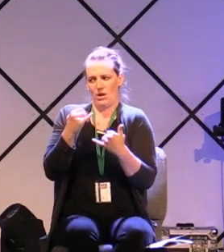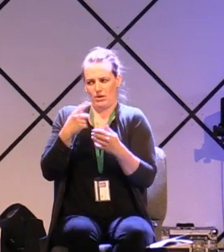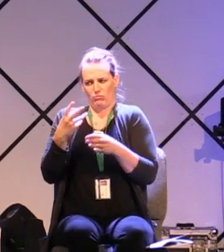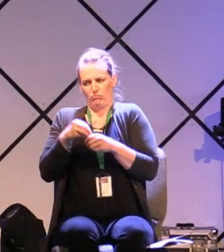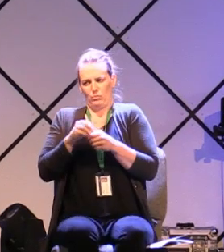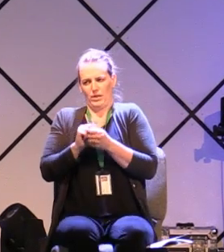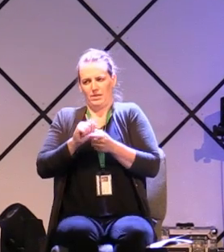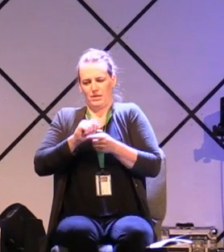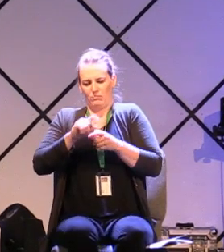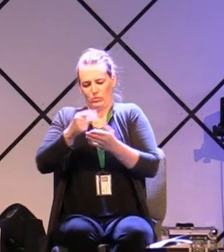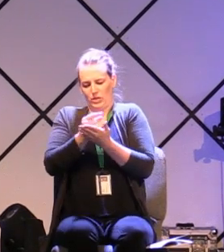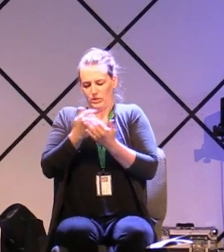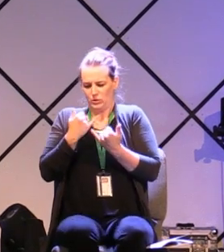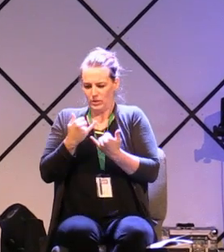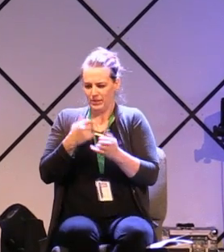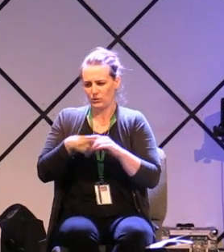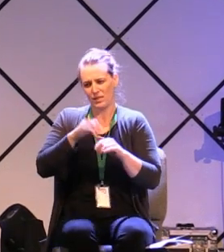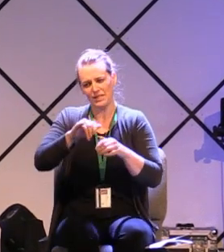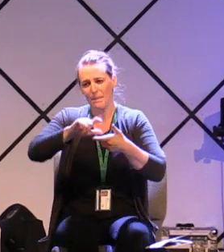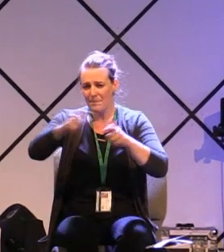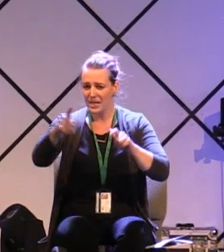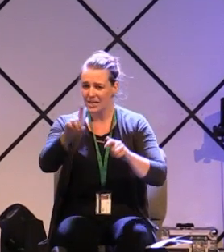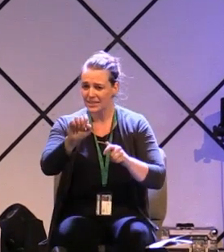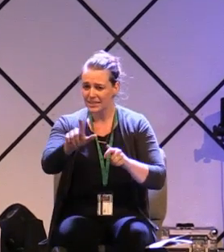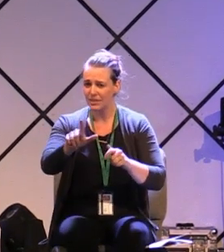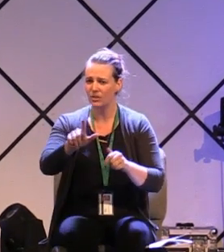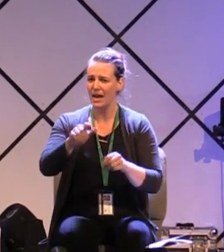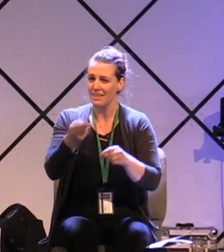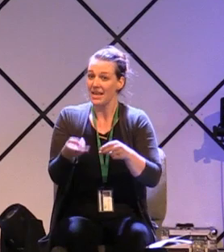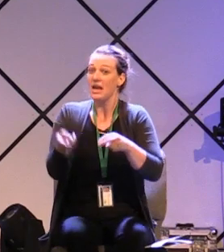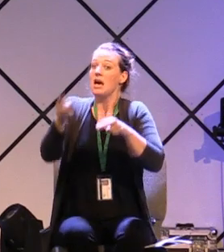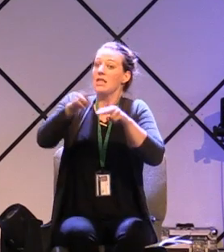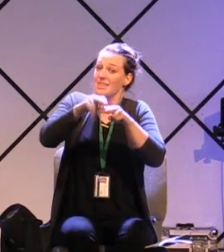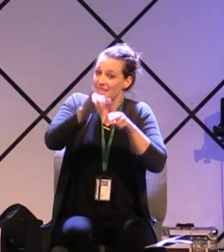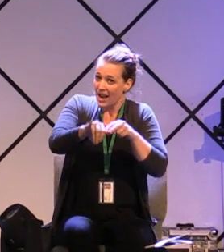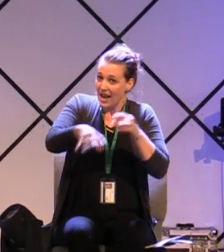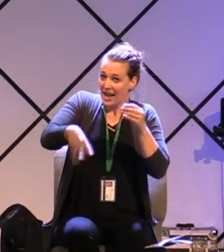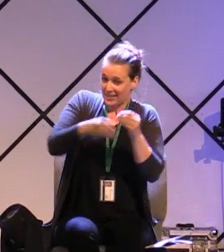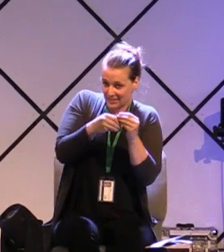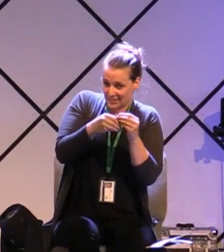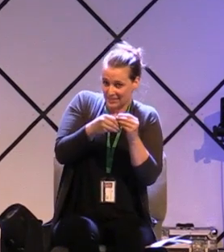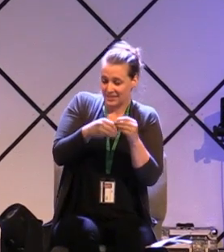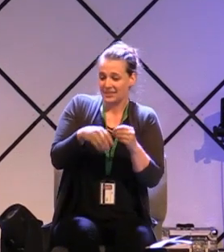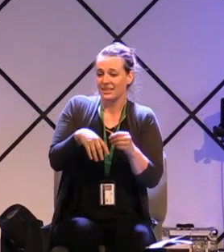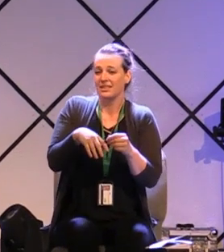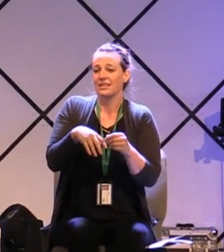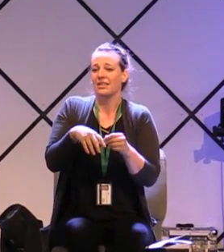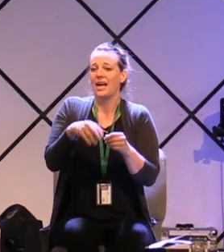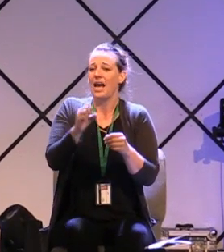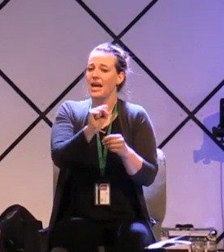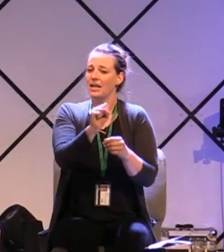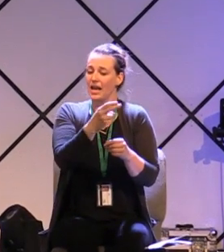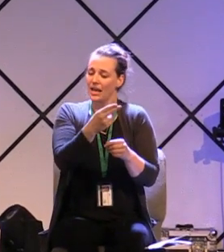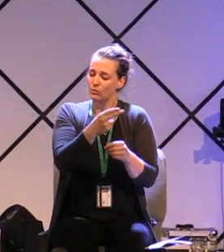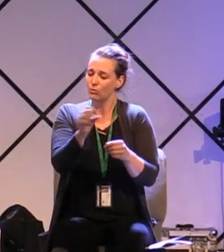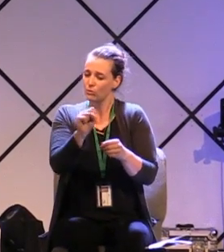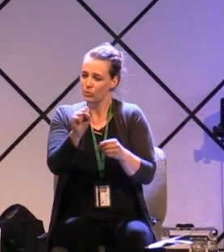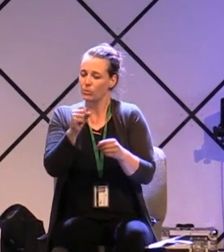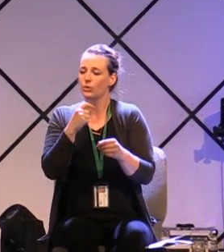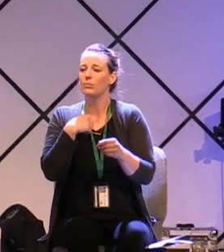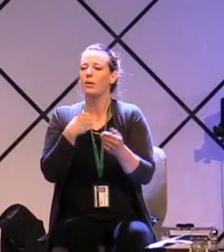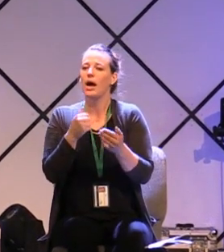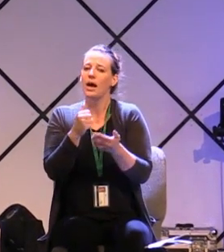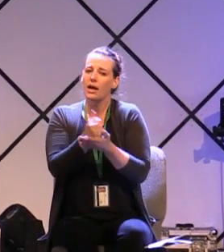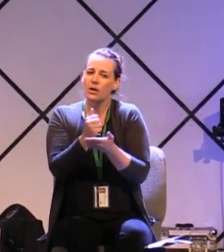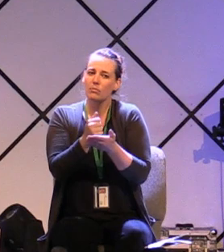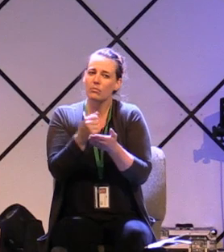today. So that's a huge deal. And then on top of that, if that's not enough, they also include us in the events that